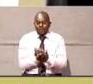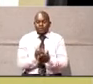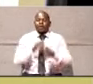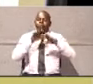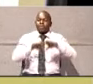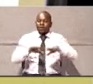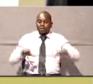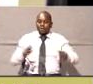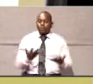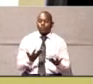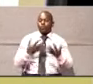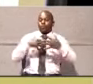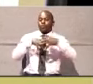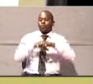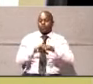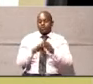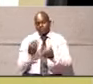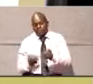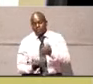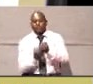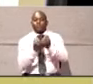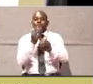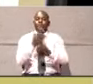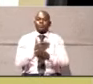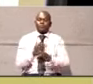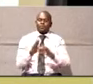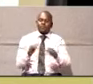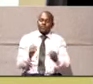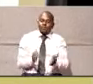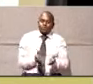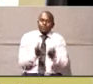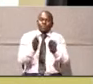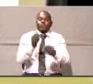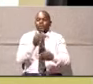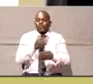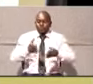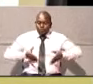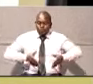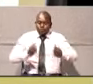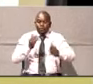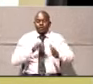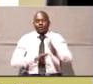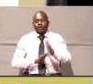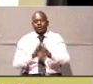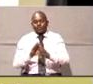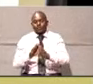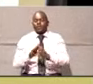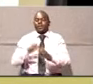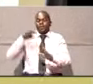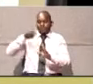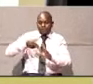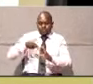through integration to support industrialization and promoting infrastructure development, including